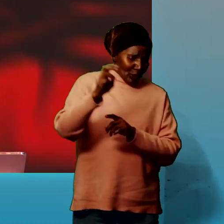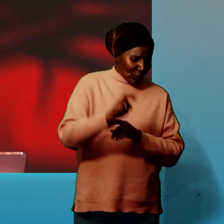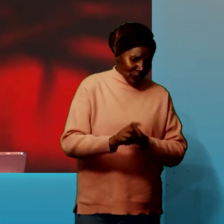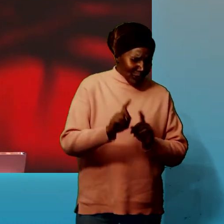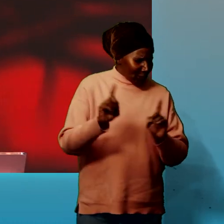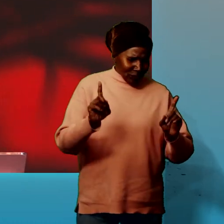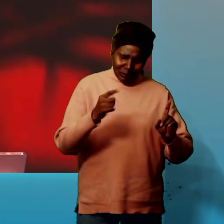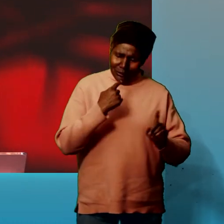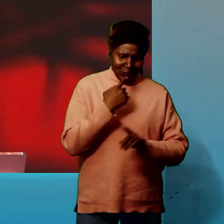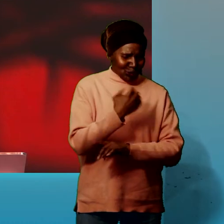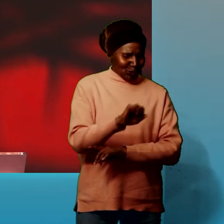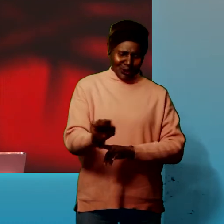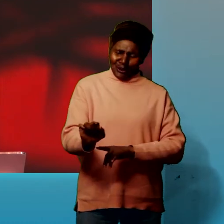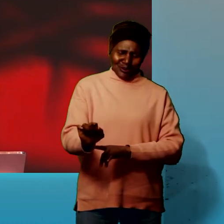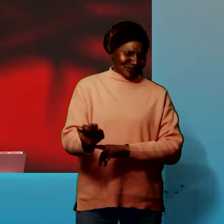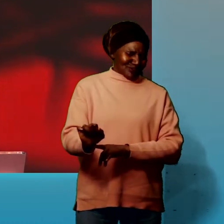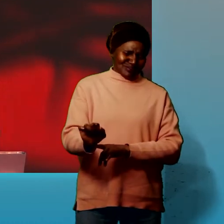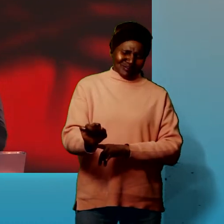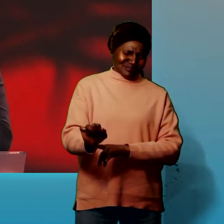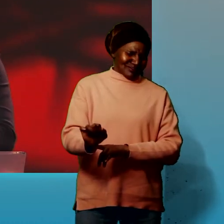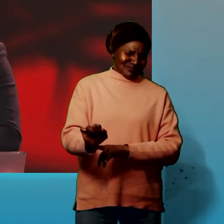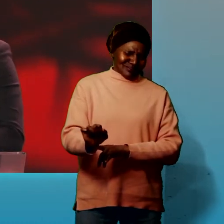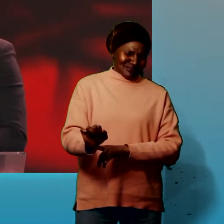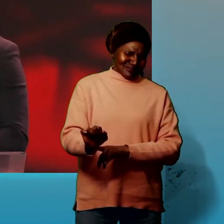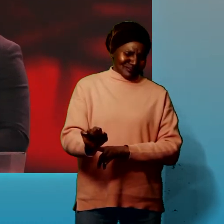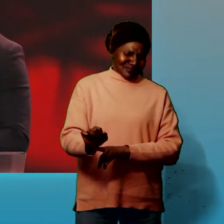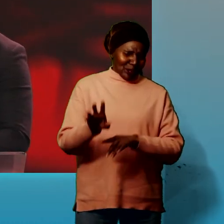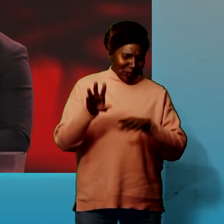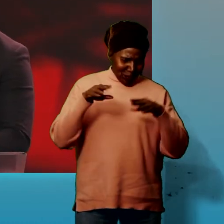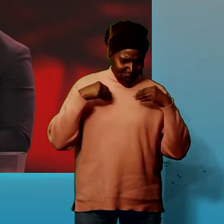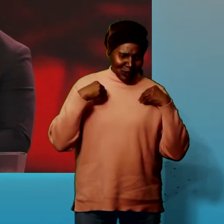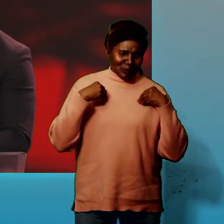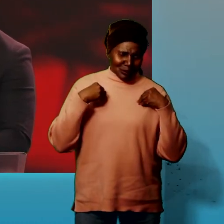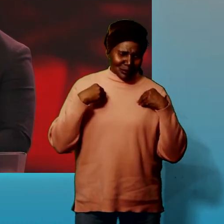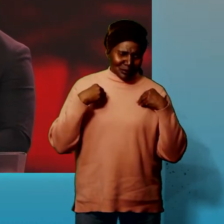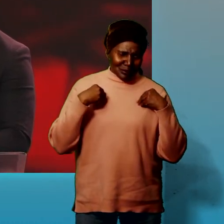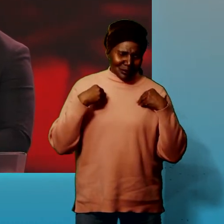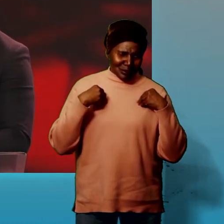that he had already achieved and accomplished up to that exact point.